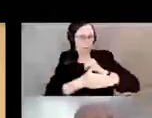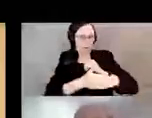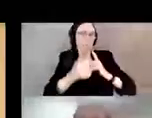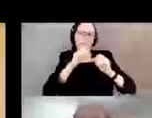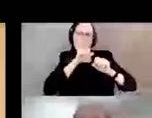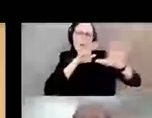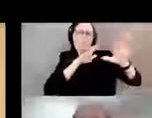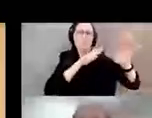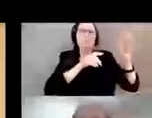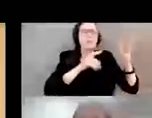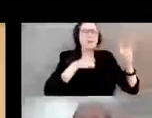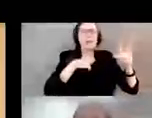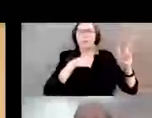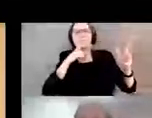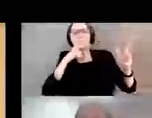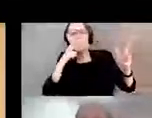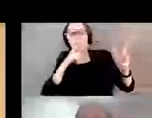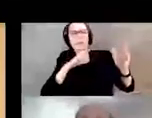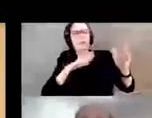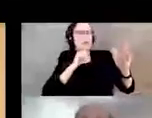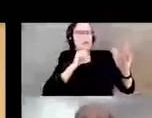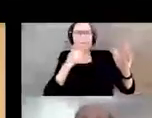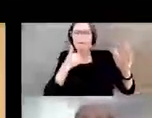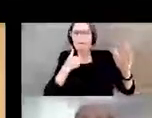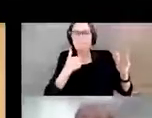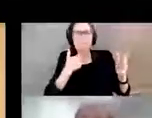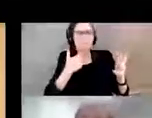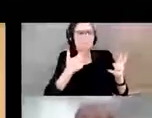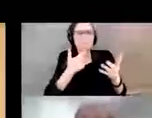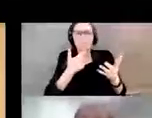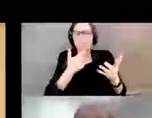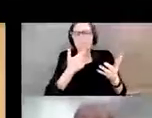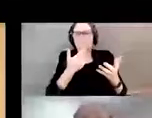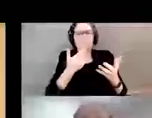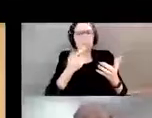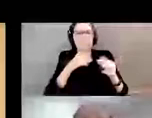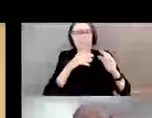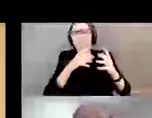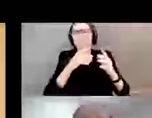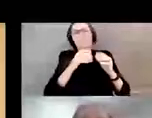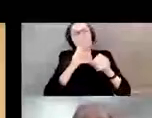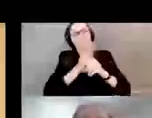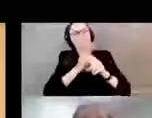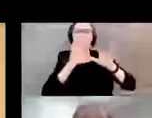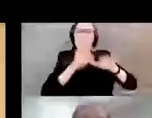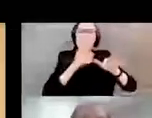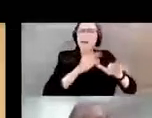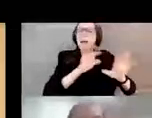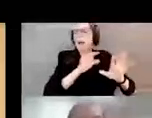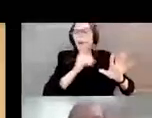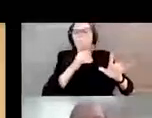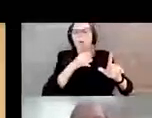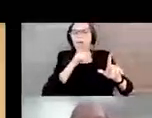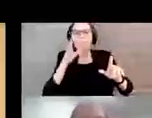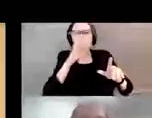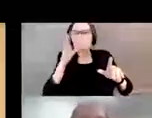mountainous, it's quite arid. It does not have a very steady rainfall where agriculture is something you could